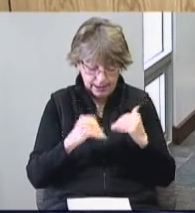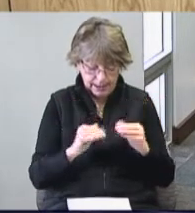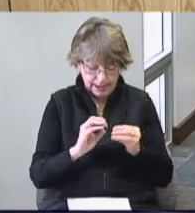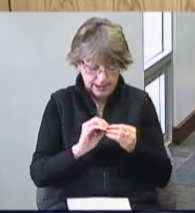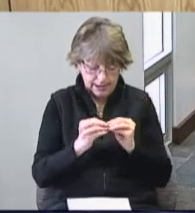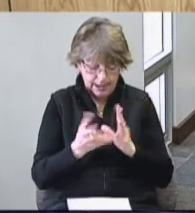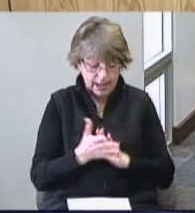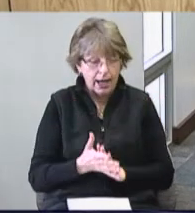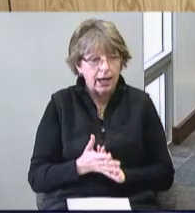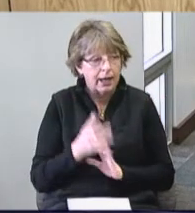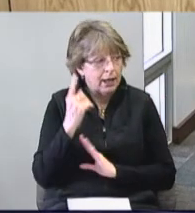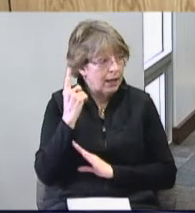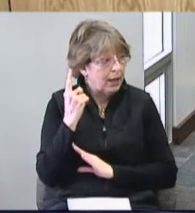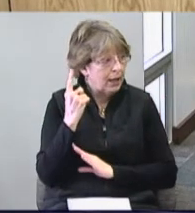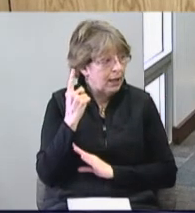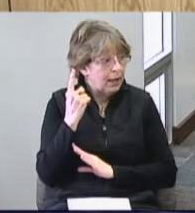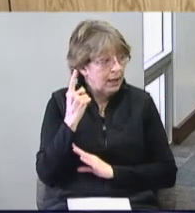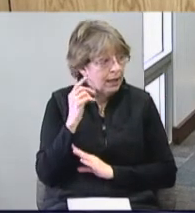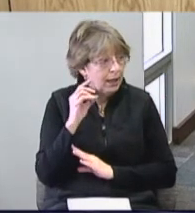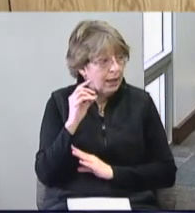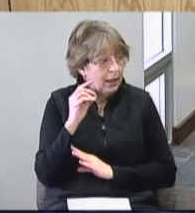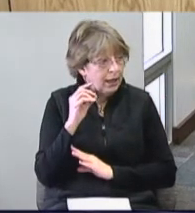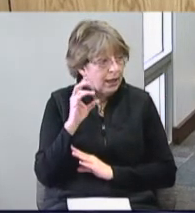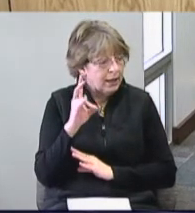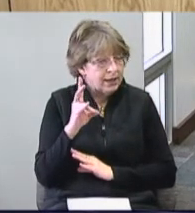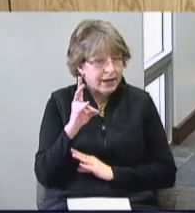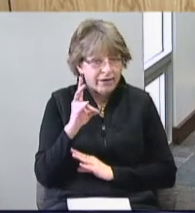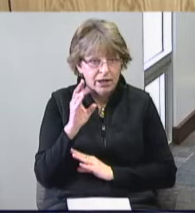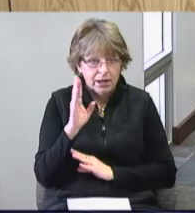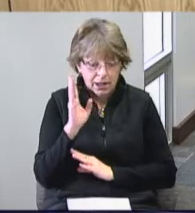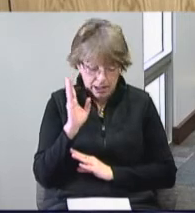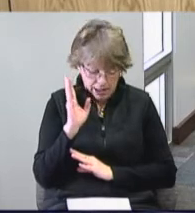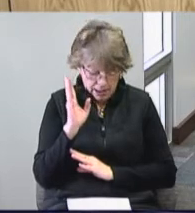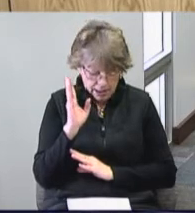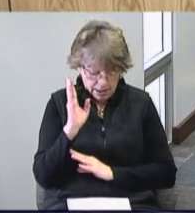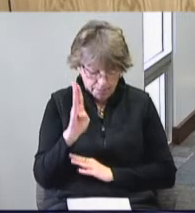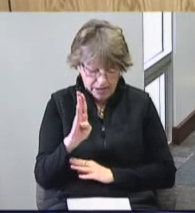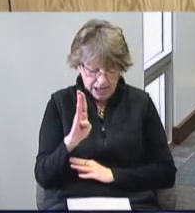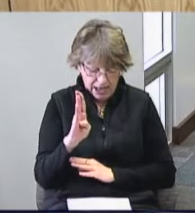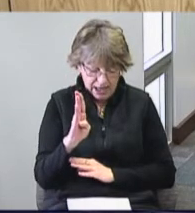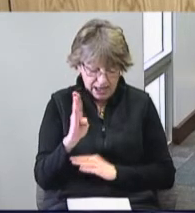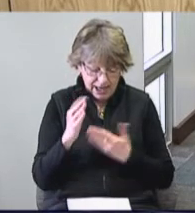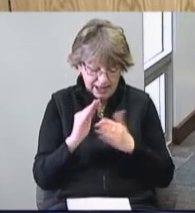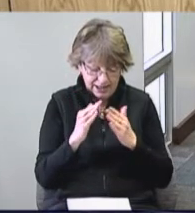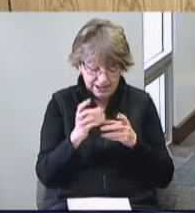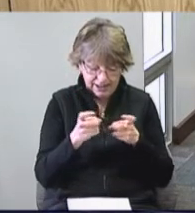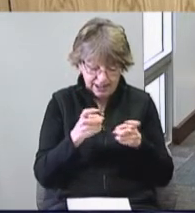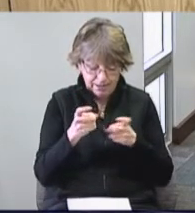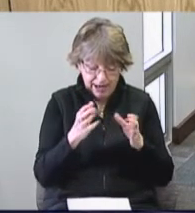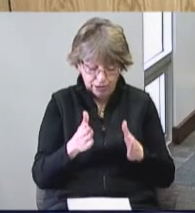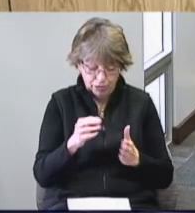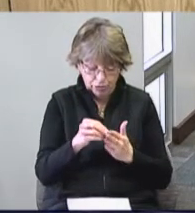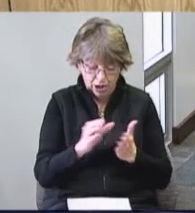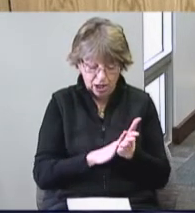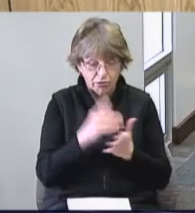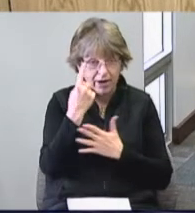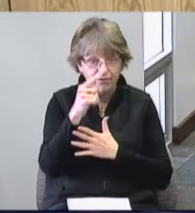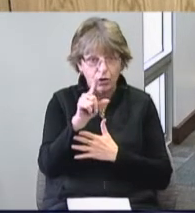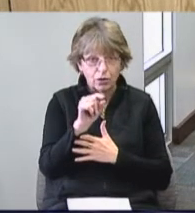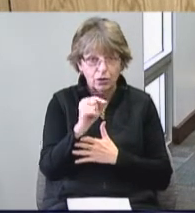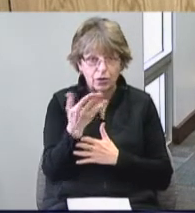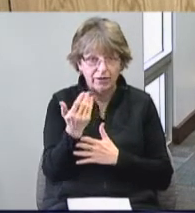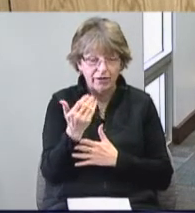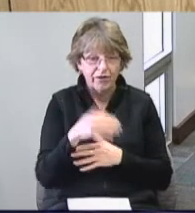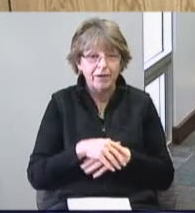please. Item 7B, consider city manager contract for 2015. Paul